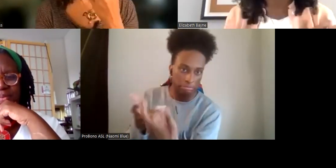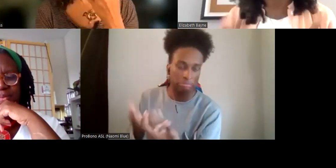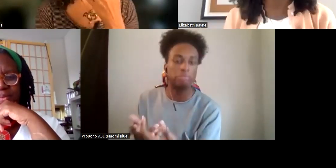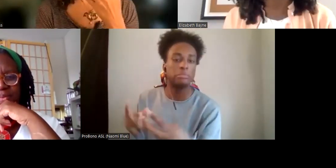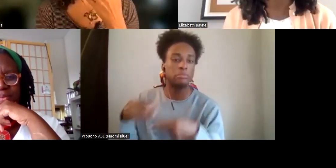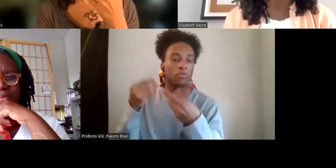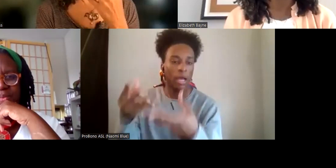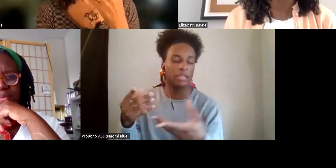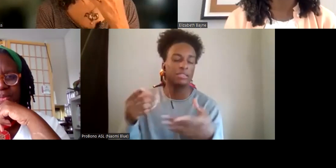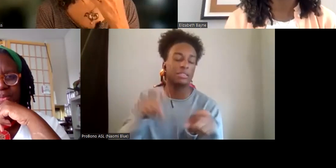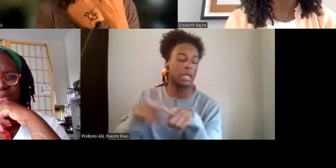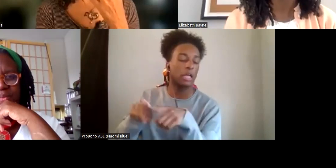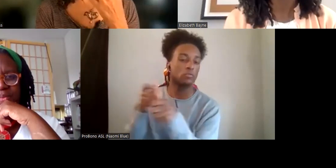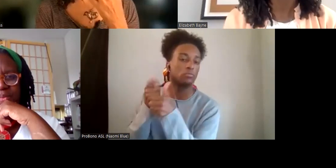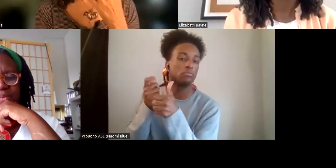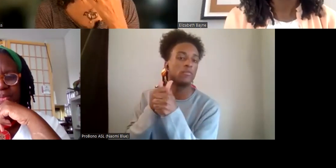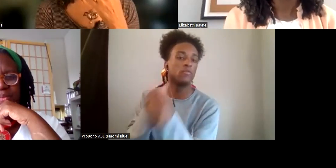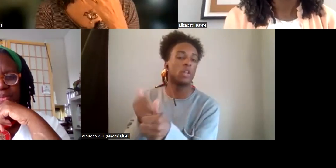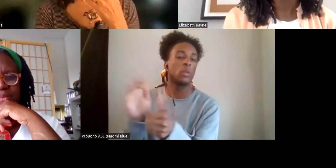of follow their stories a little bit as well.